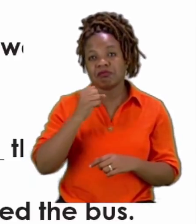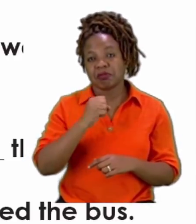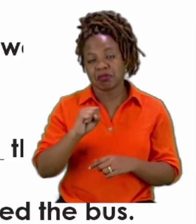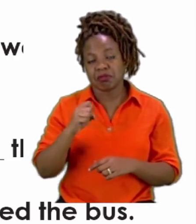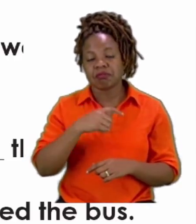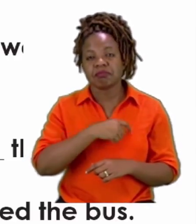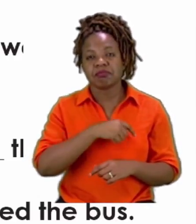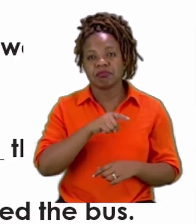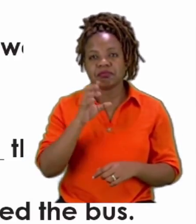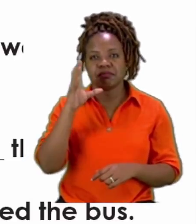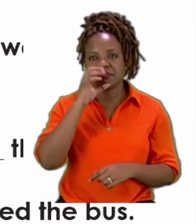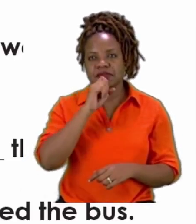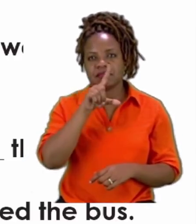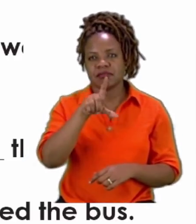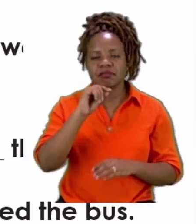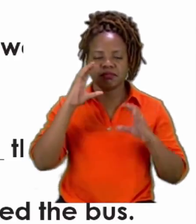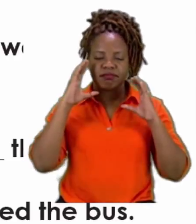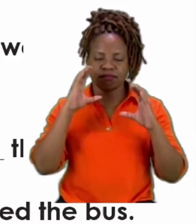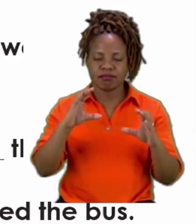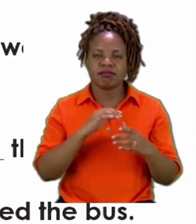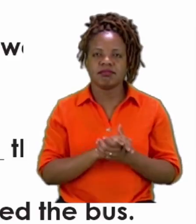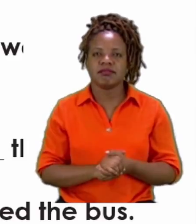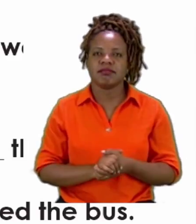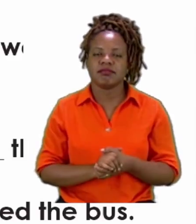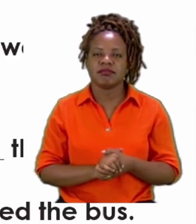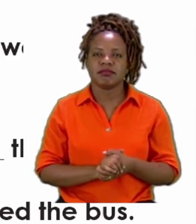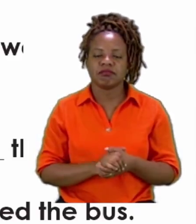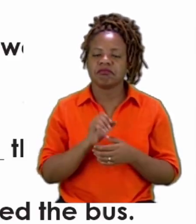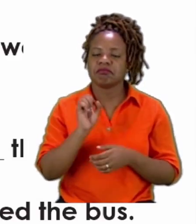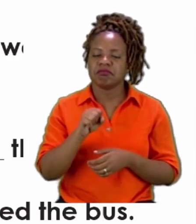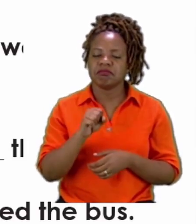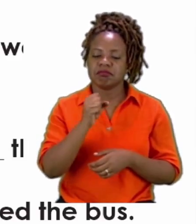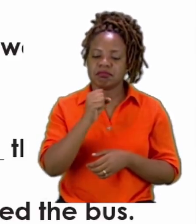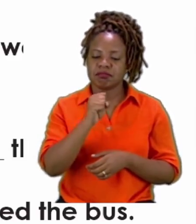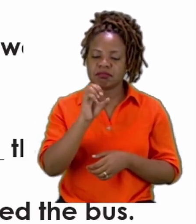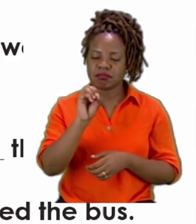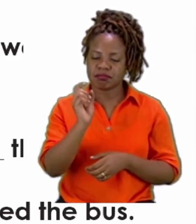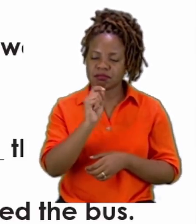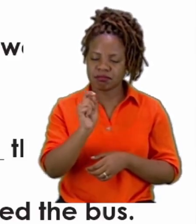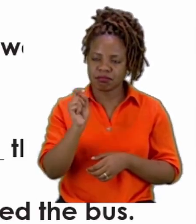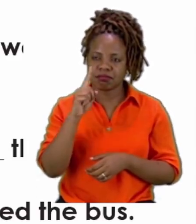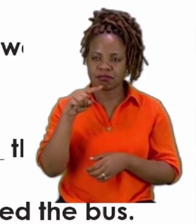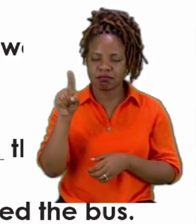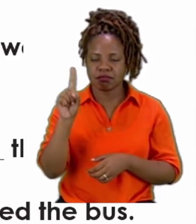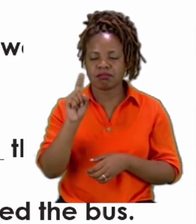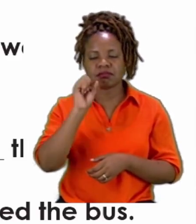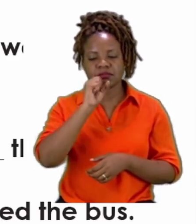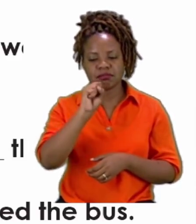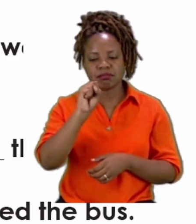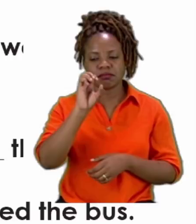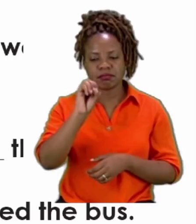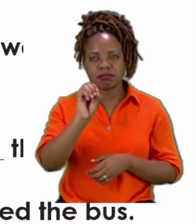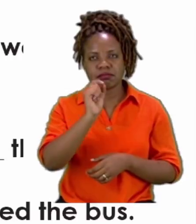so she missed the bus. Yes, if we use the word so, we are giving